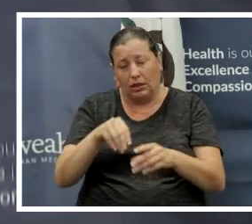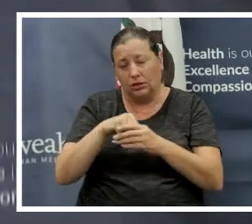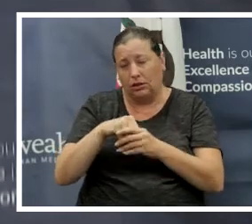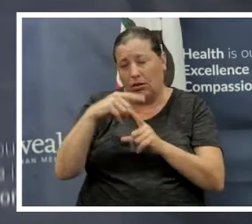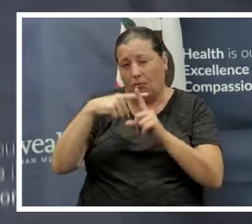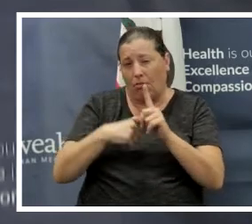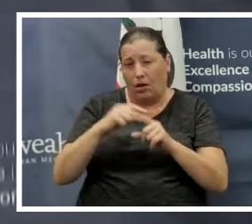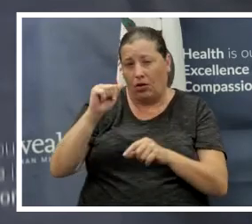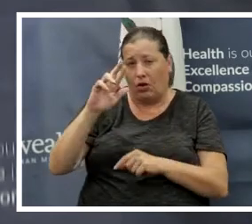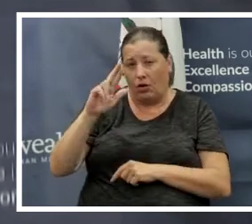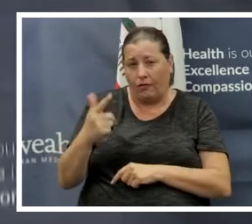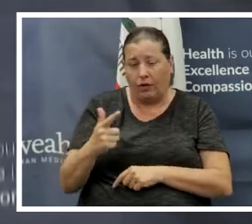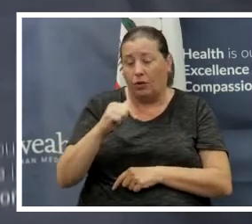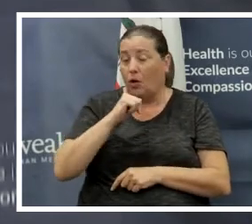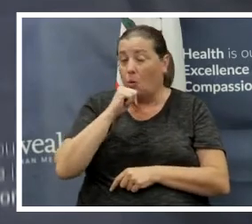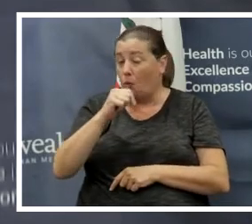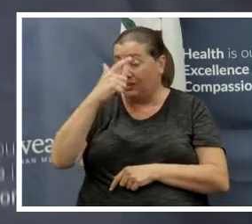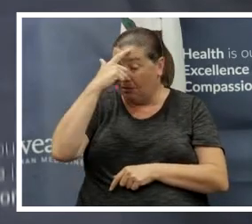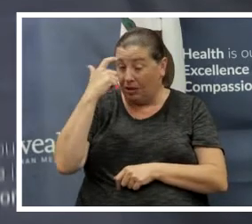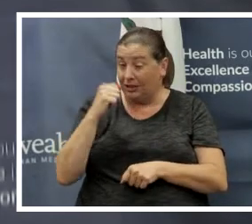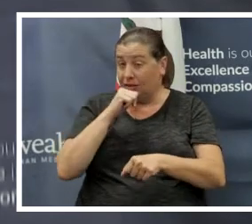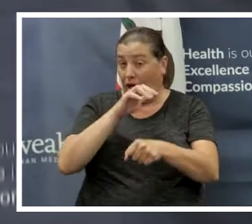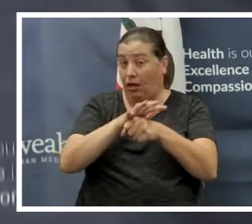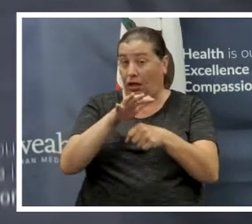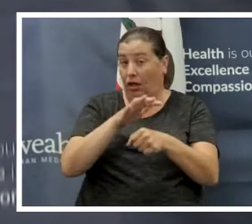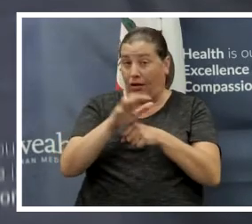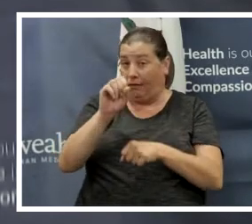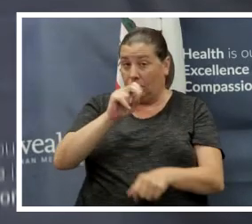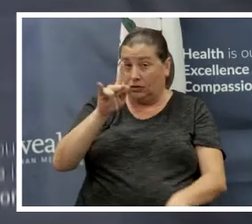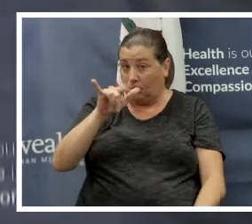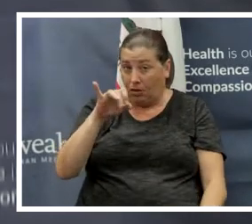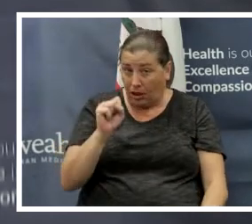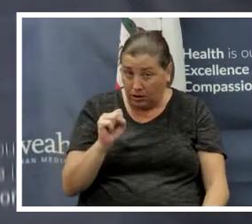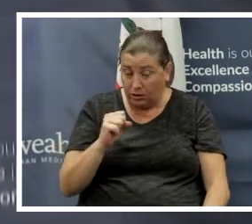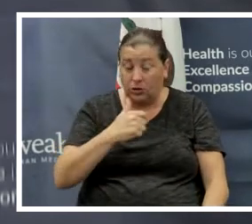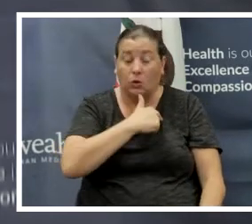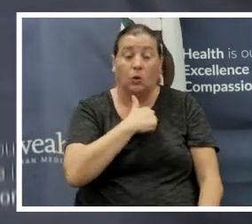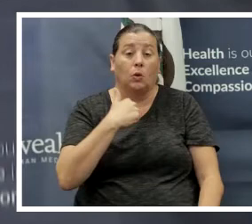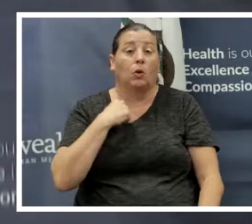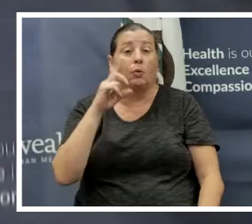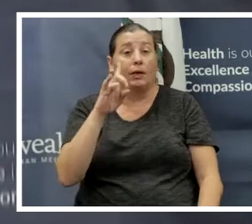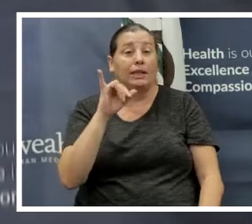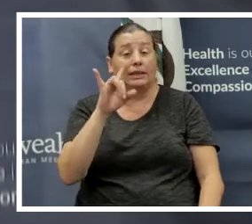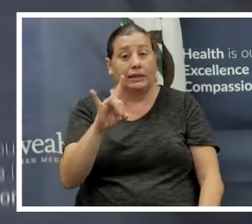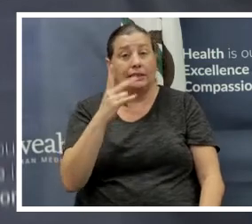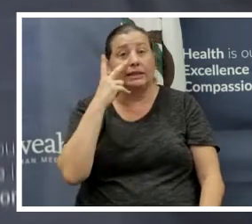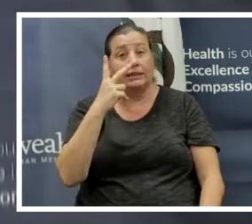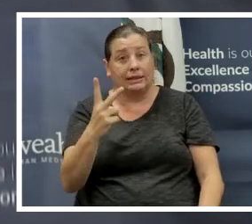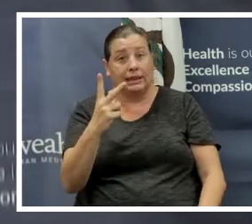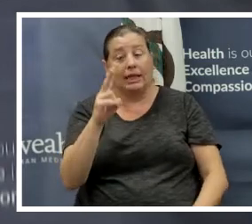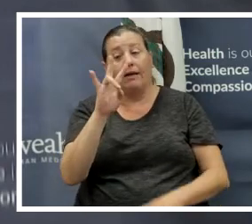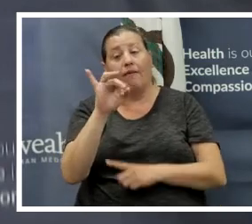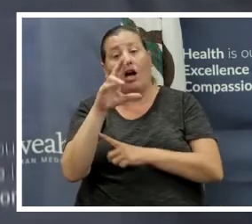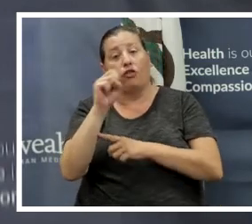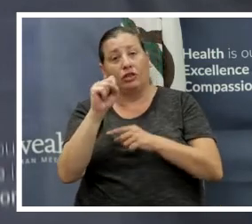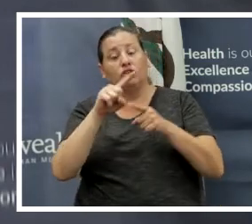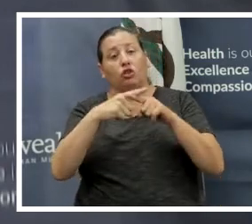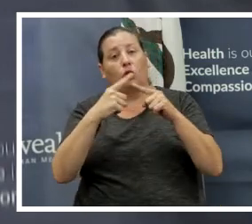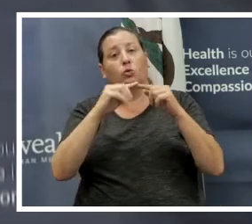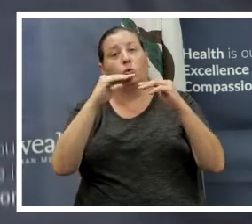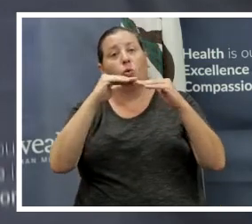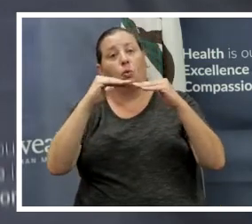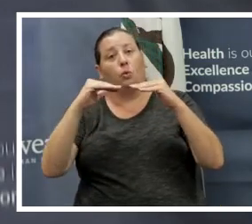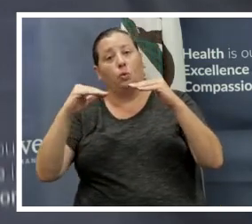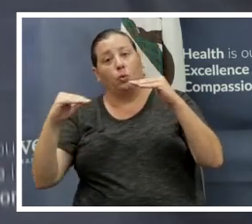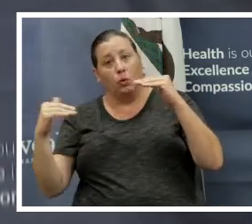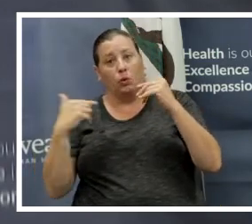wasn't because of the lack of supplies. We did see the virus starting to taper off. We were, far enough away